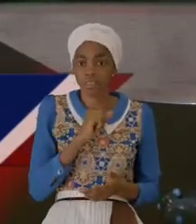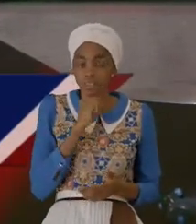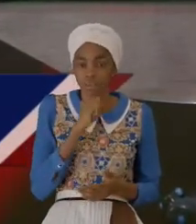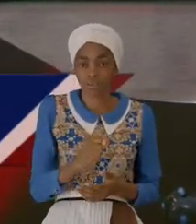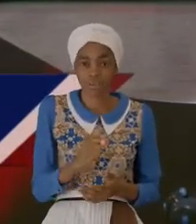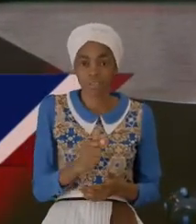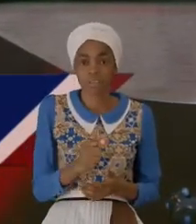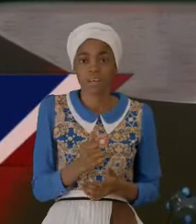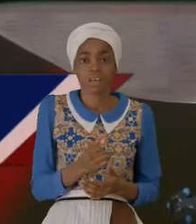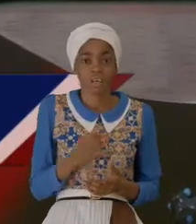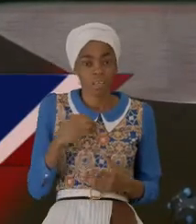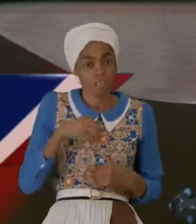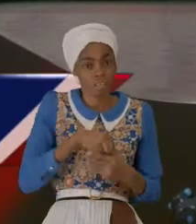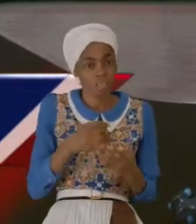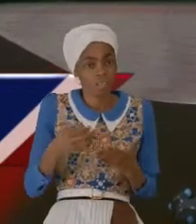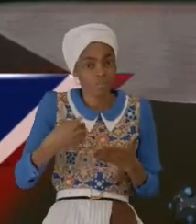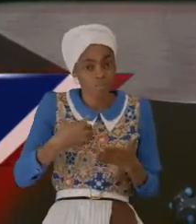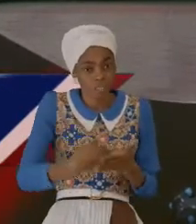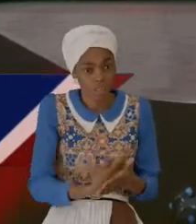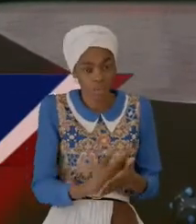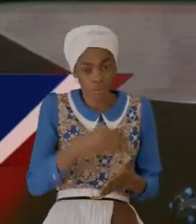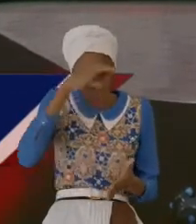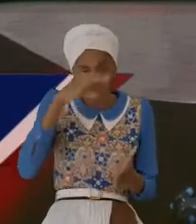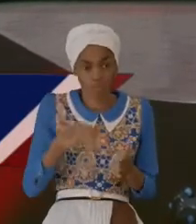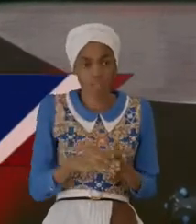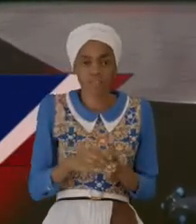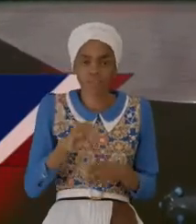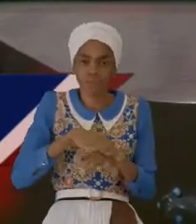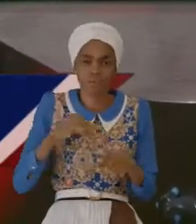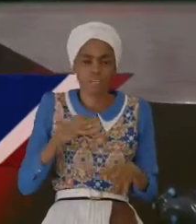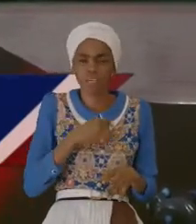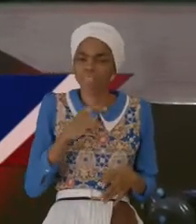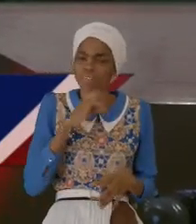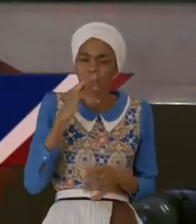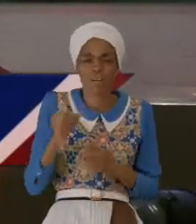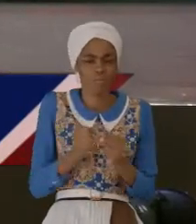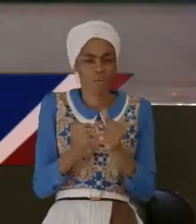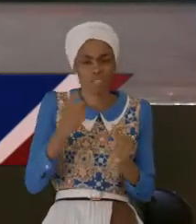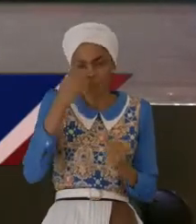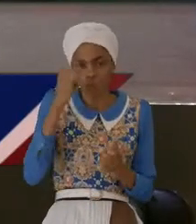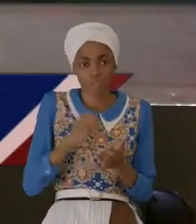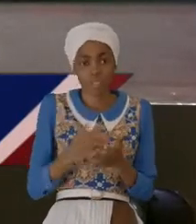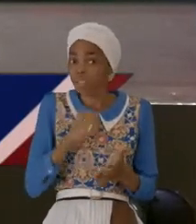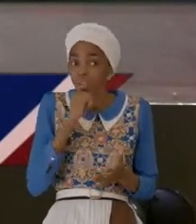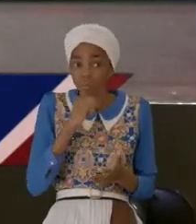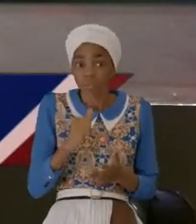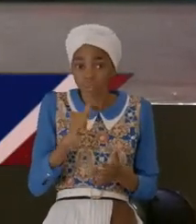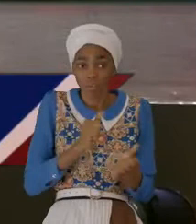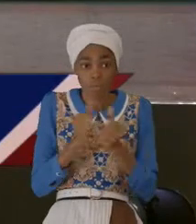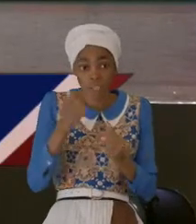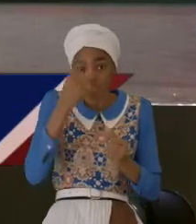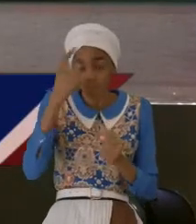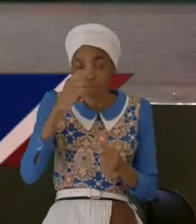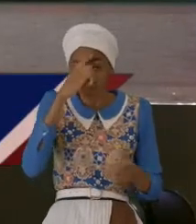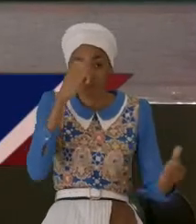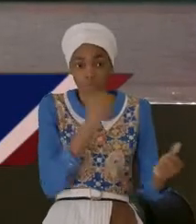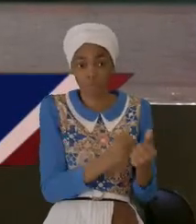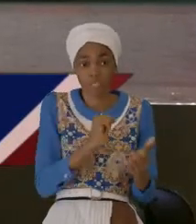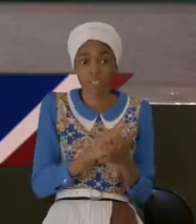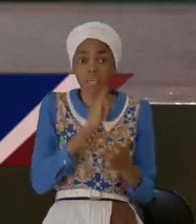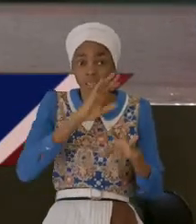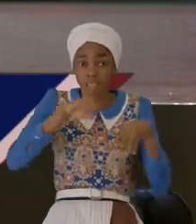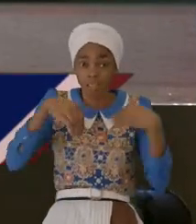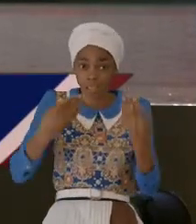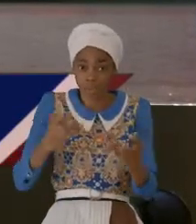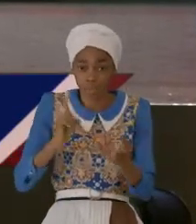a New Covenant calling and a fighting for that they're not fighting for the faith once delivered unto the